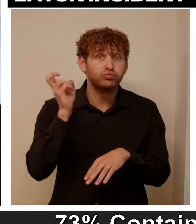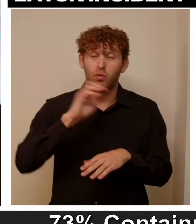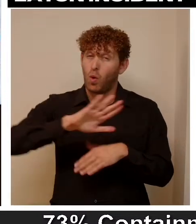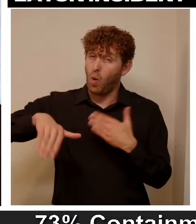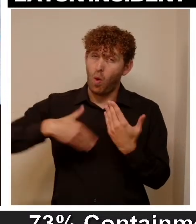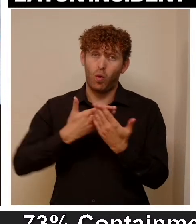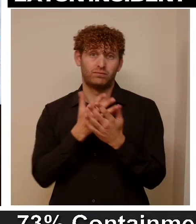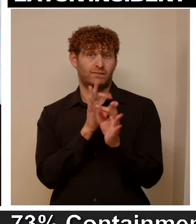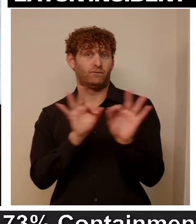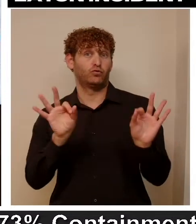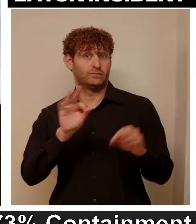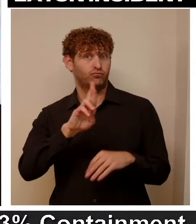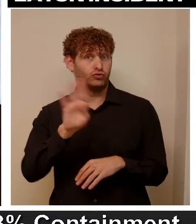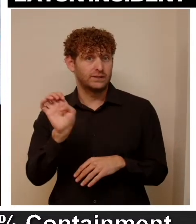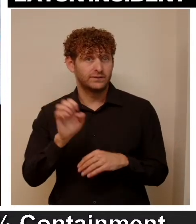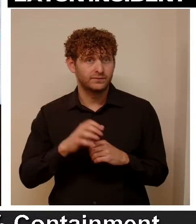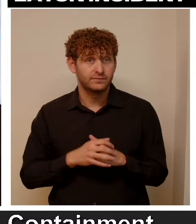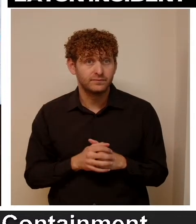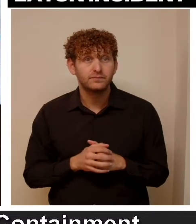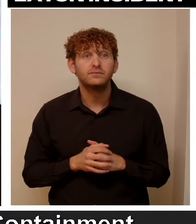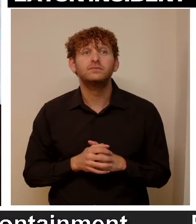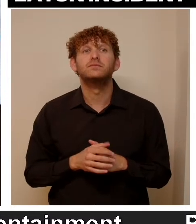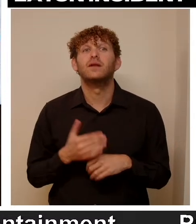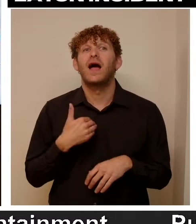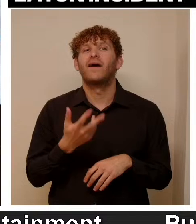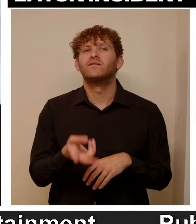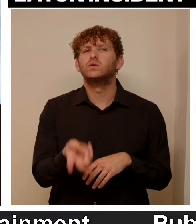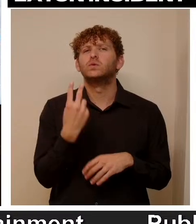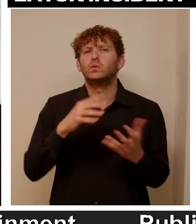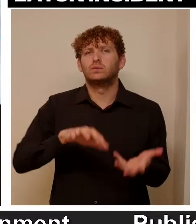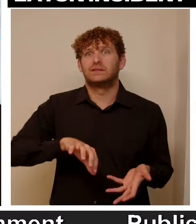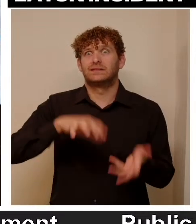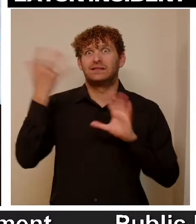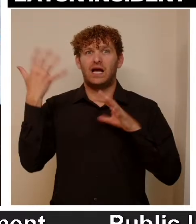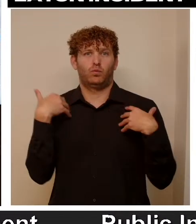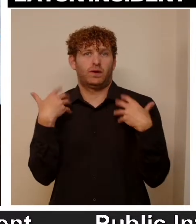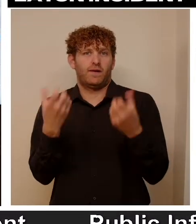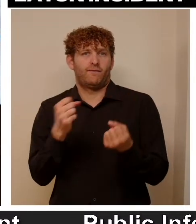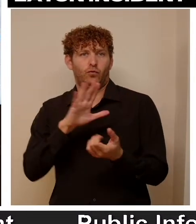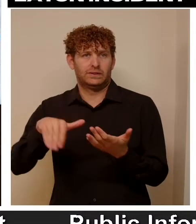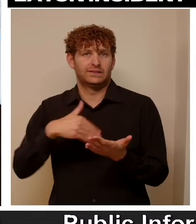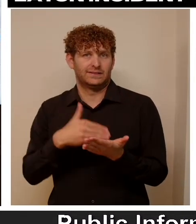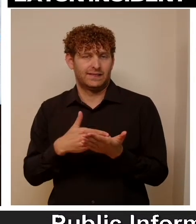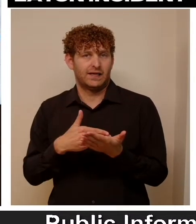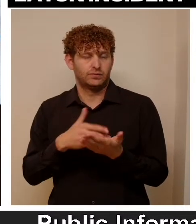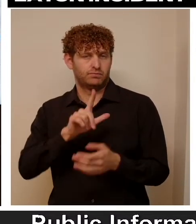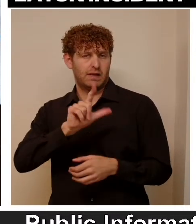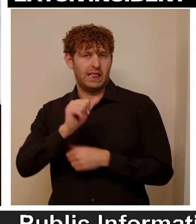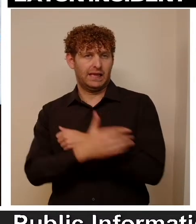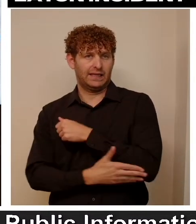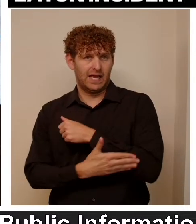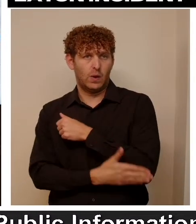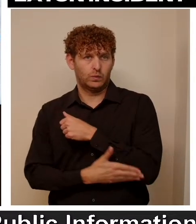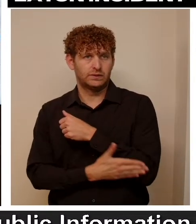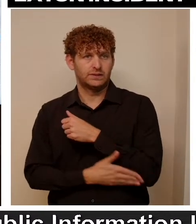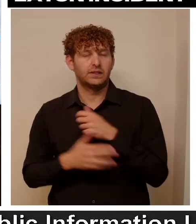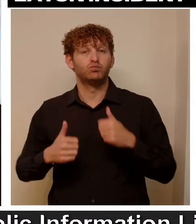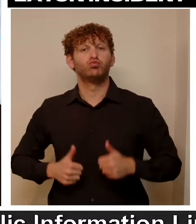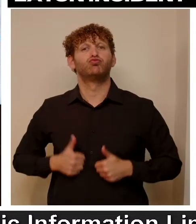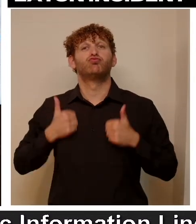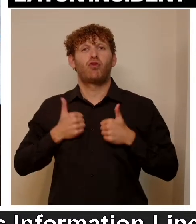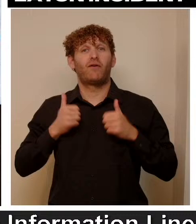want to remind people that we have 2 disaster recovery centers open in LA County. Survivors can visit one of the